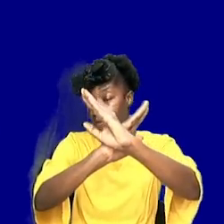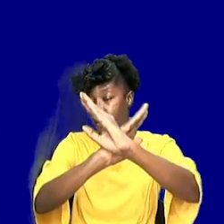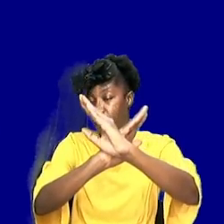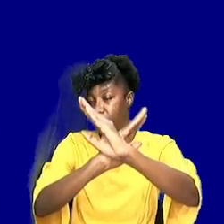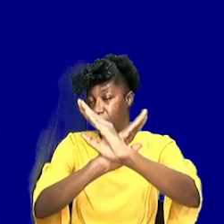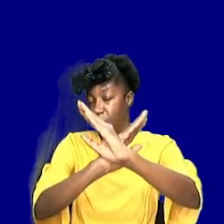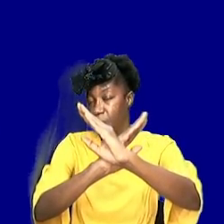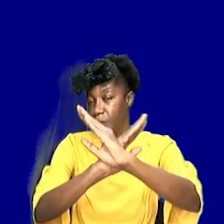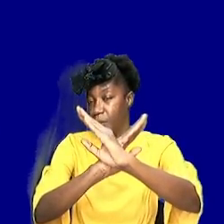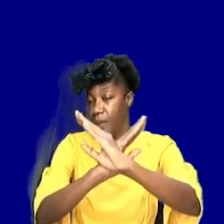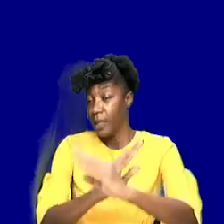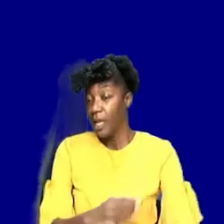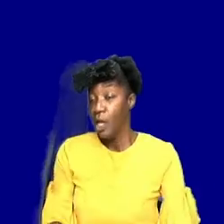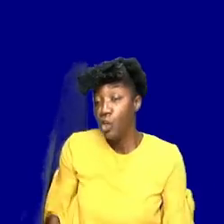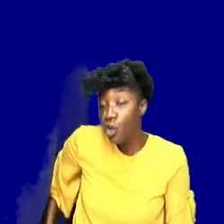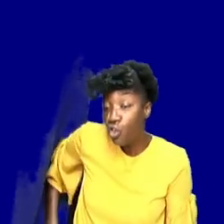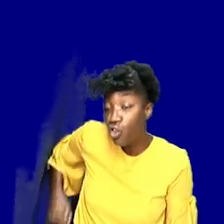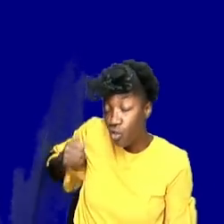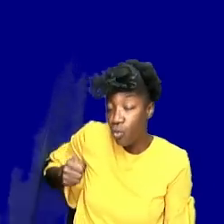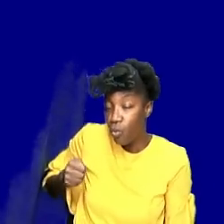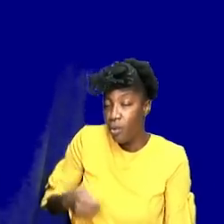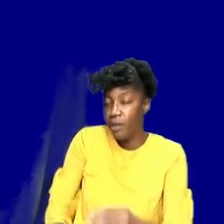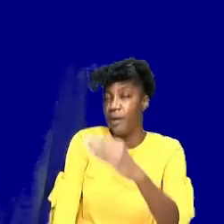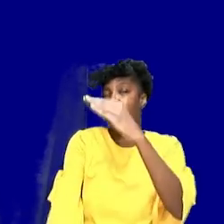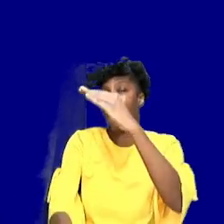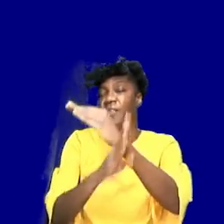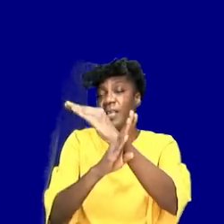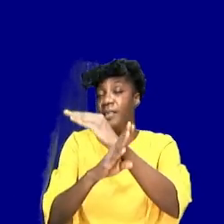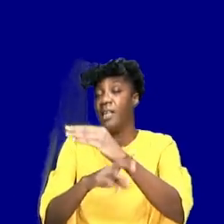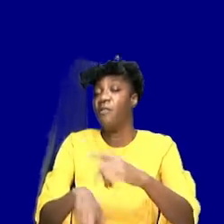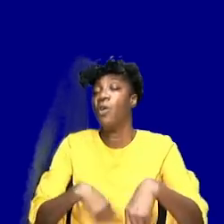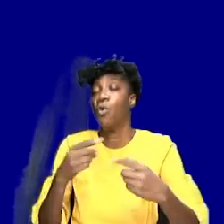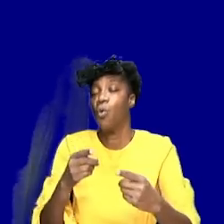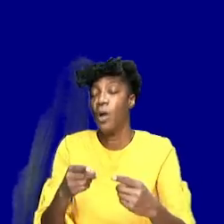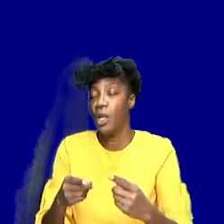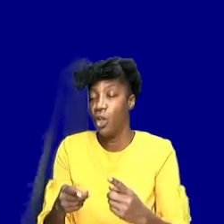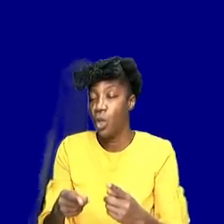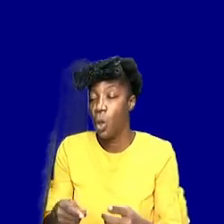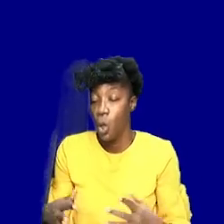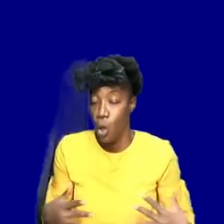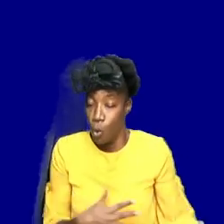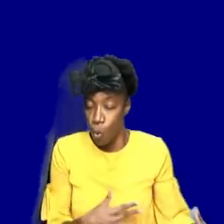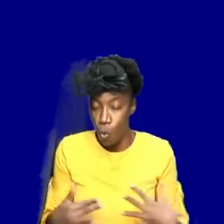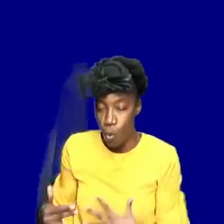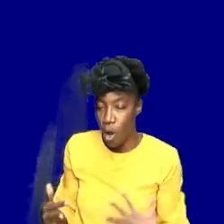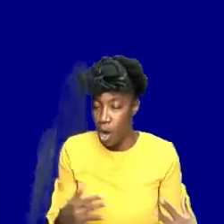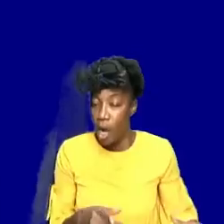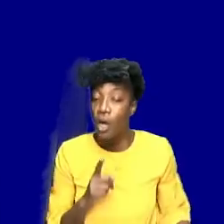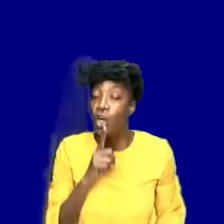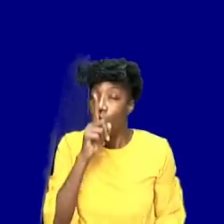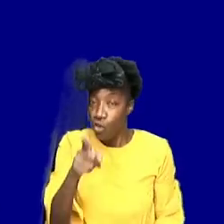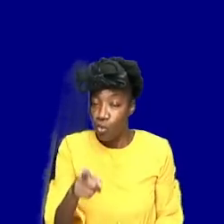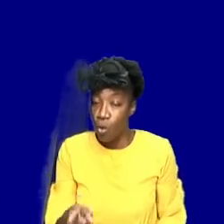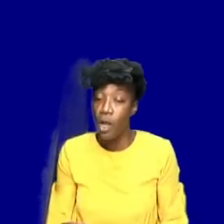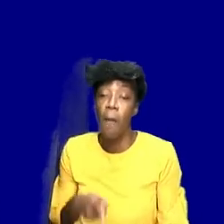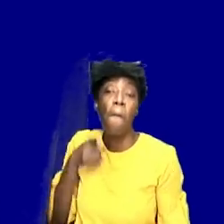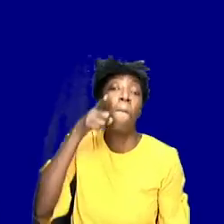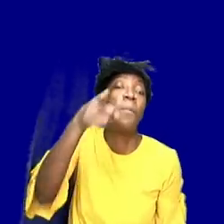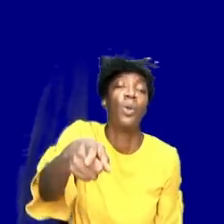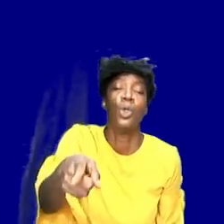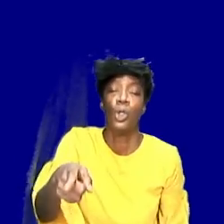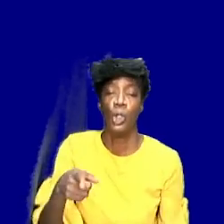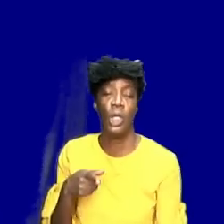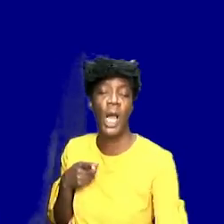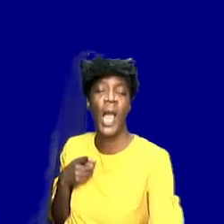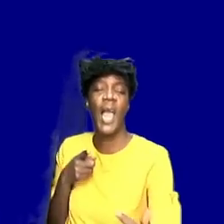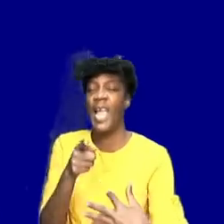a offensive weapon, because when we go into war, we're sure that when we push that sword towards the enemy, it's going